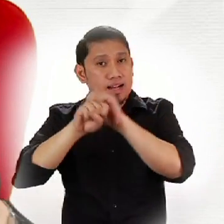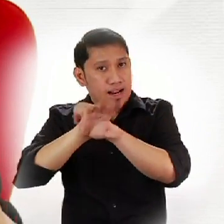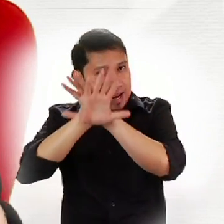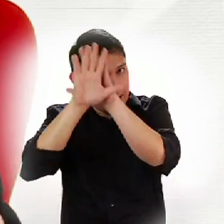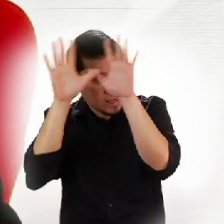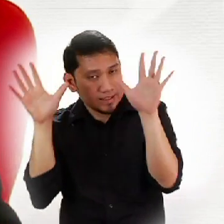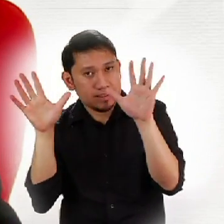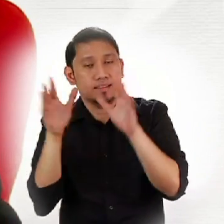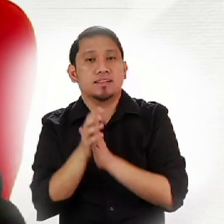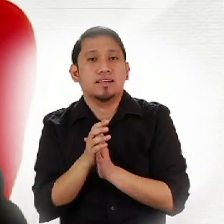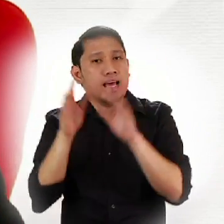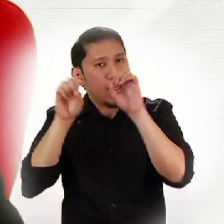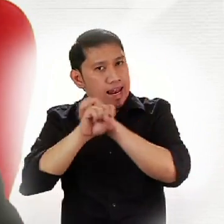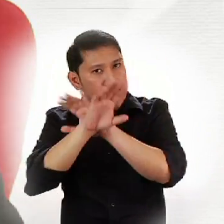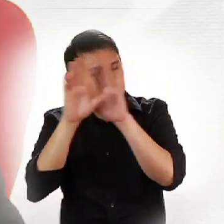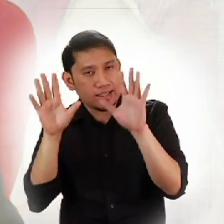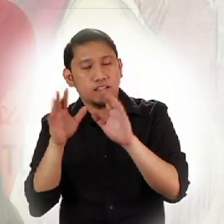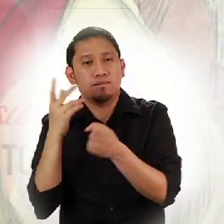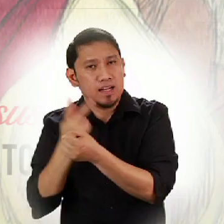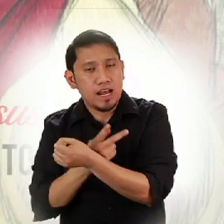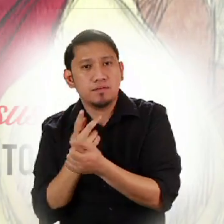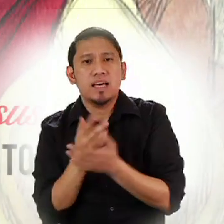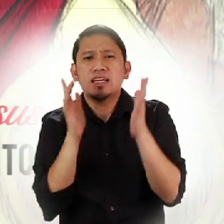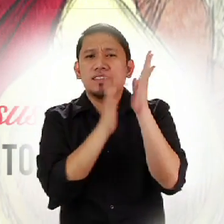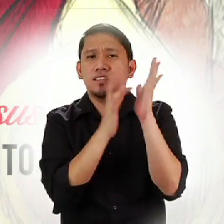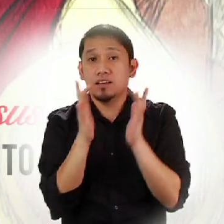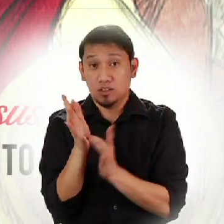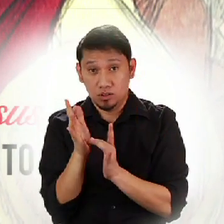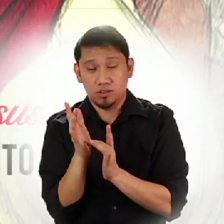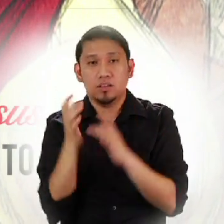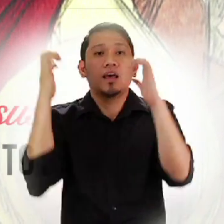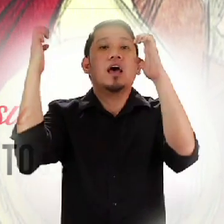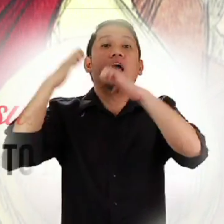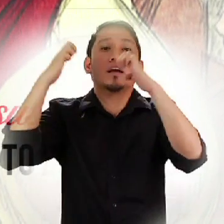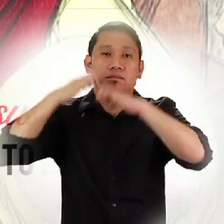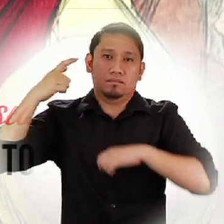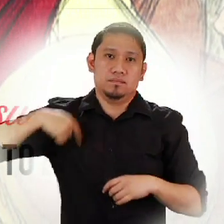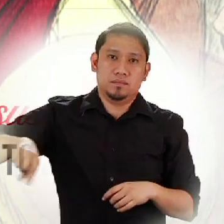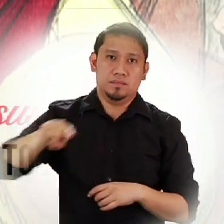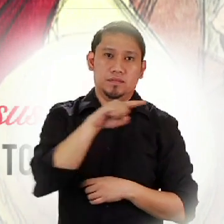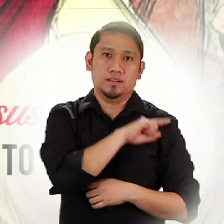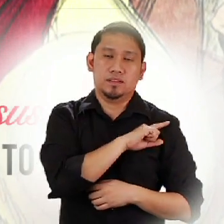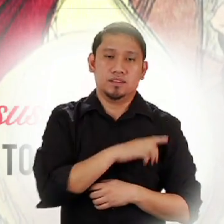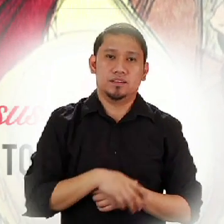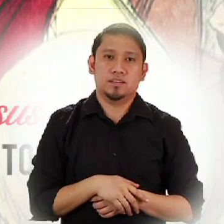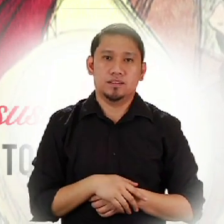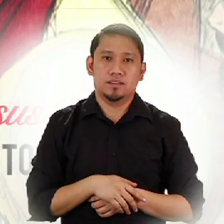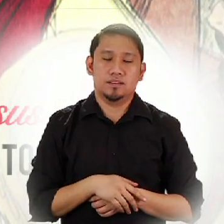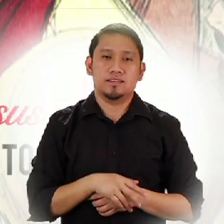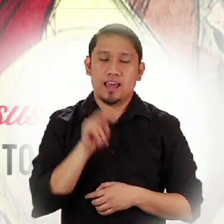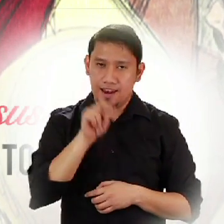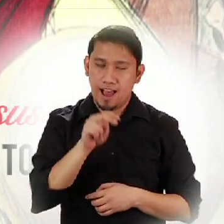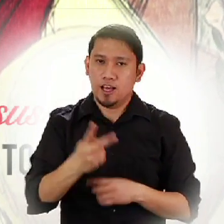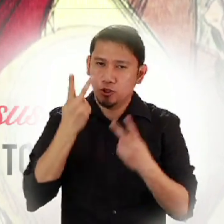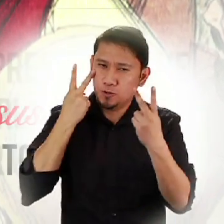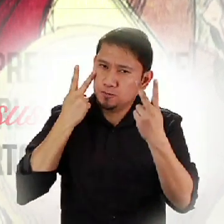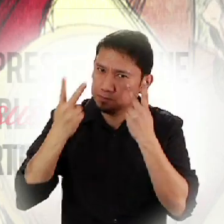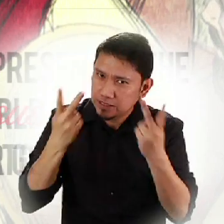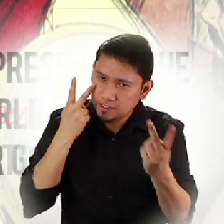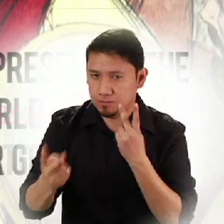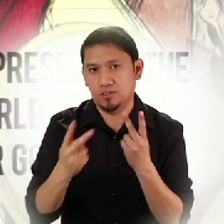lighted lamp, Jesus expects us to be visible in the